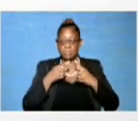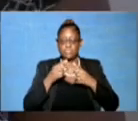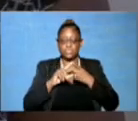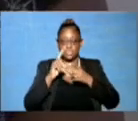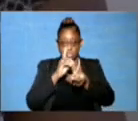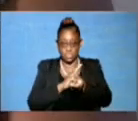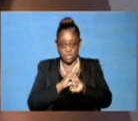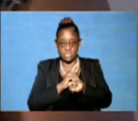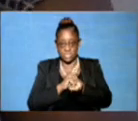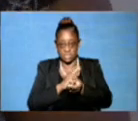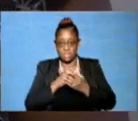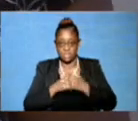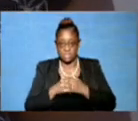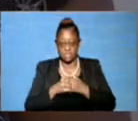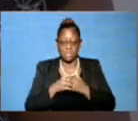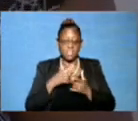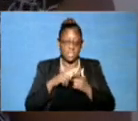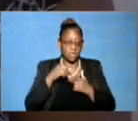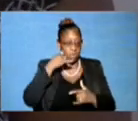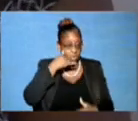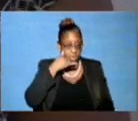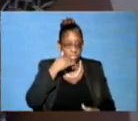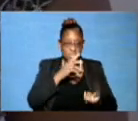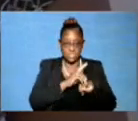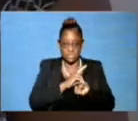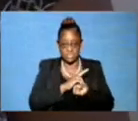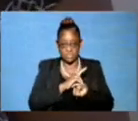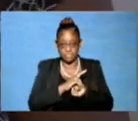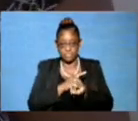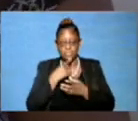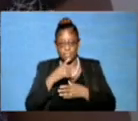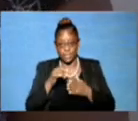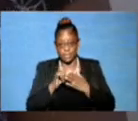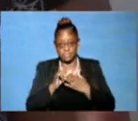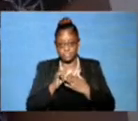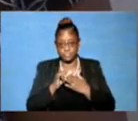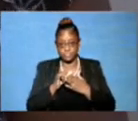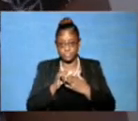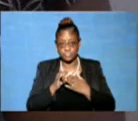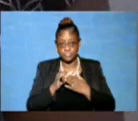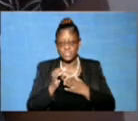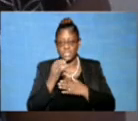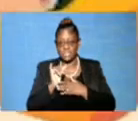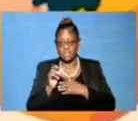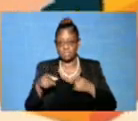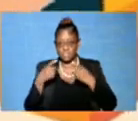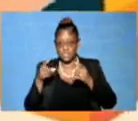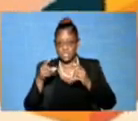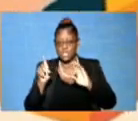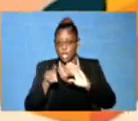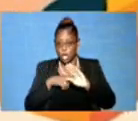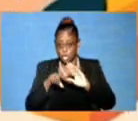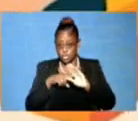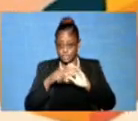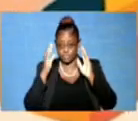medical attention or call the hotline. So the Ministry of Health has also been issuing dengue alerts as well. But if reluctant to